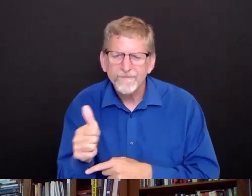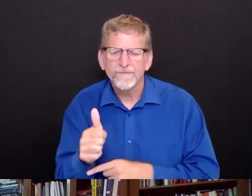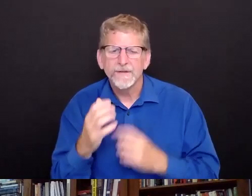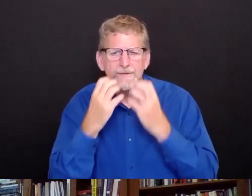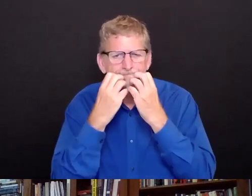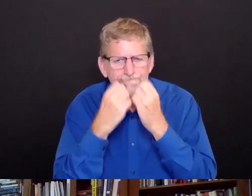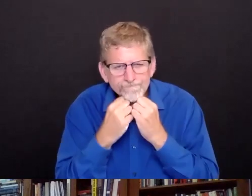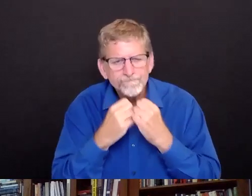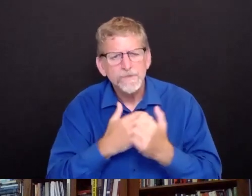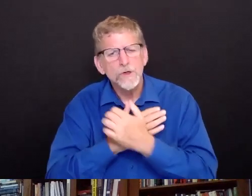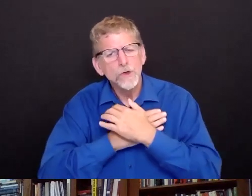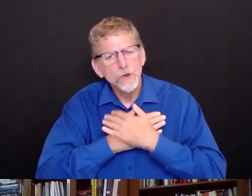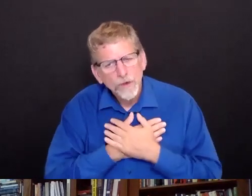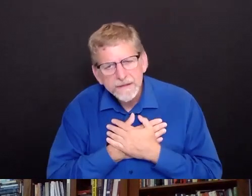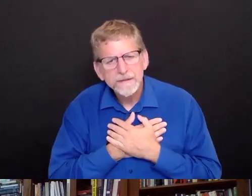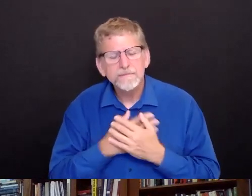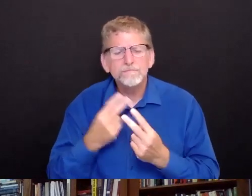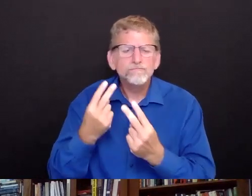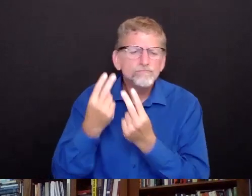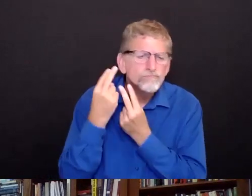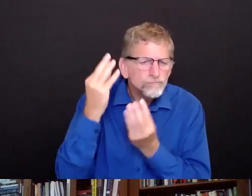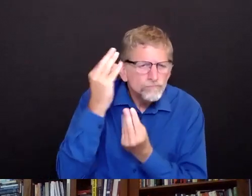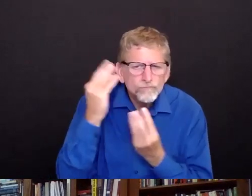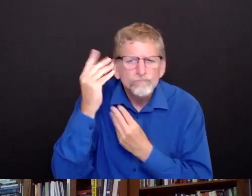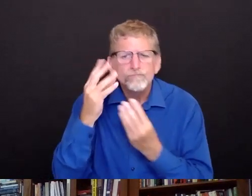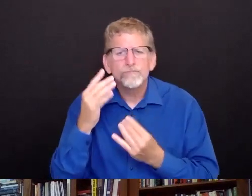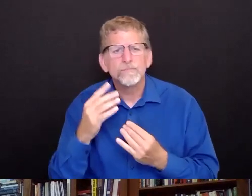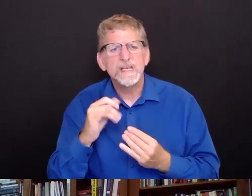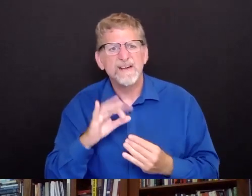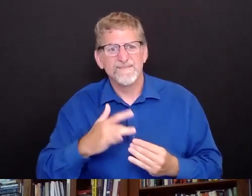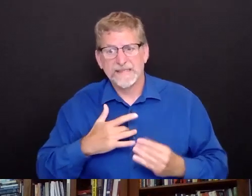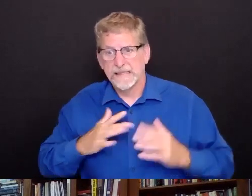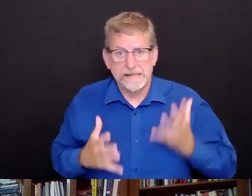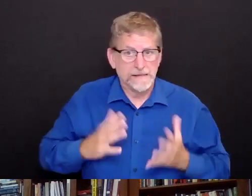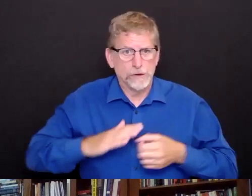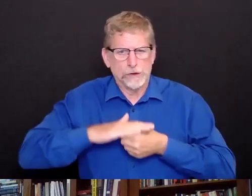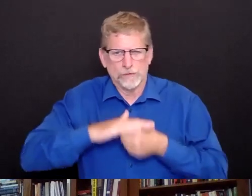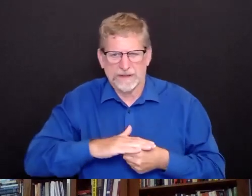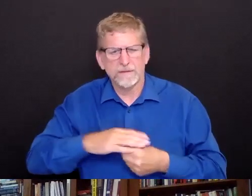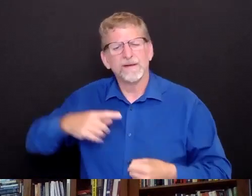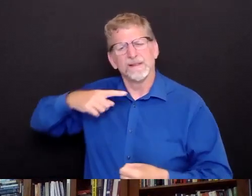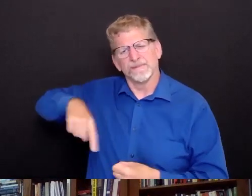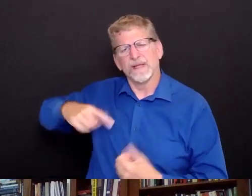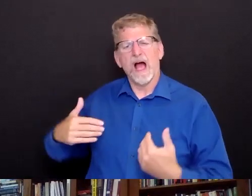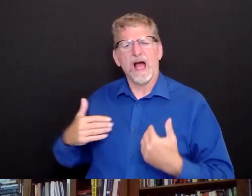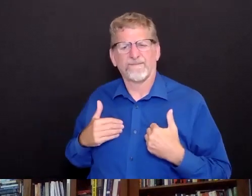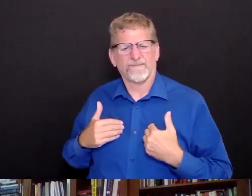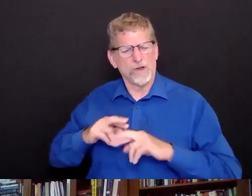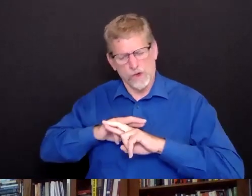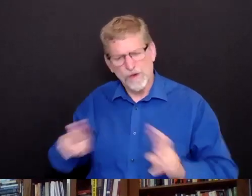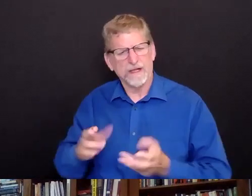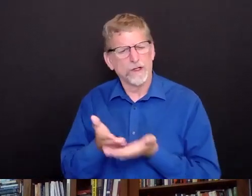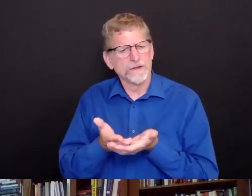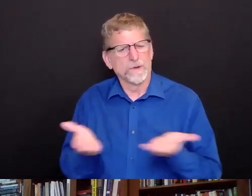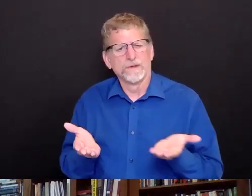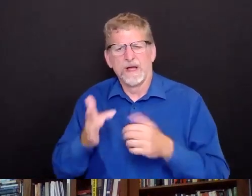really significant area of stress, there are lots of resources available to you. I just would not want you to feel like there's